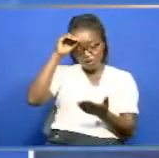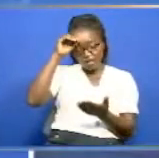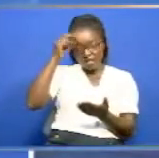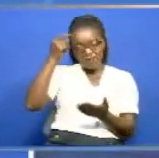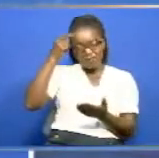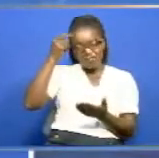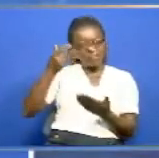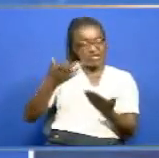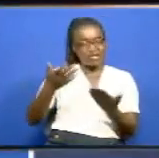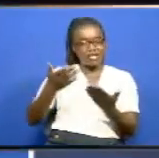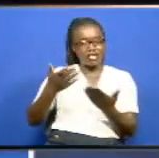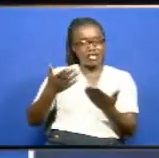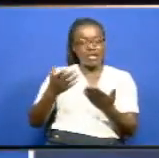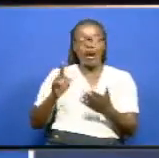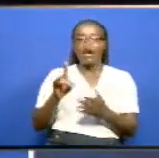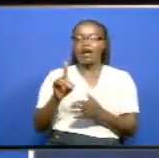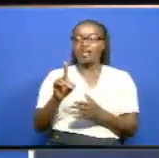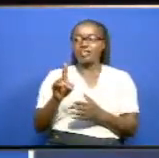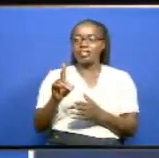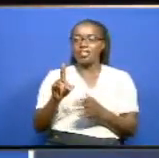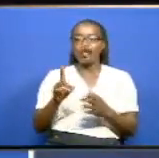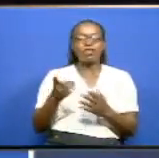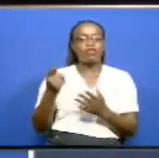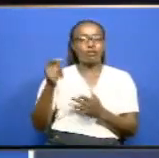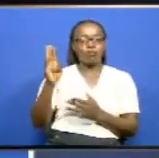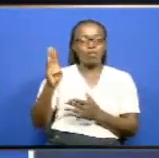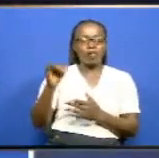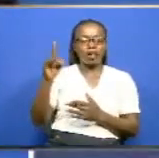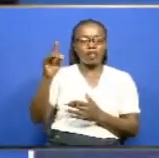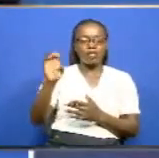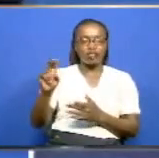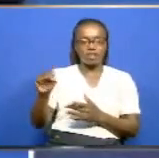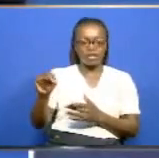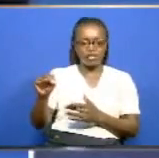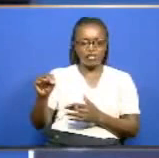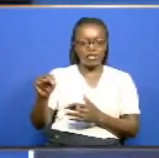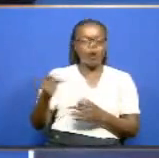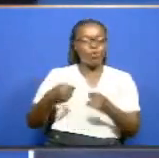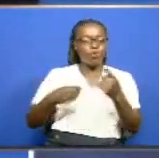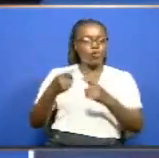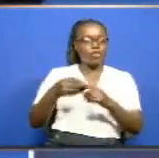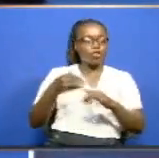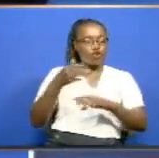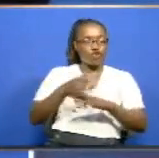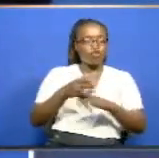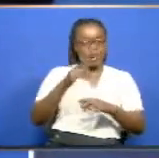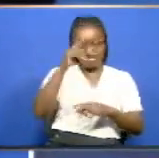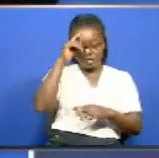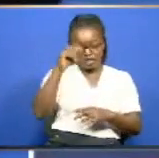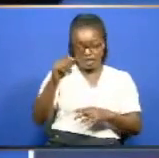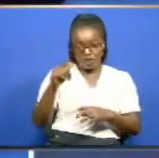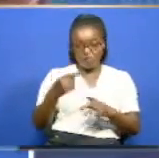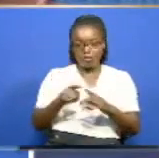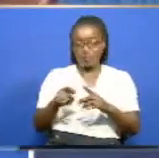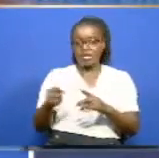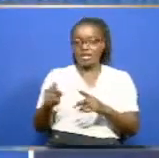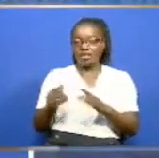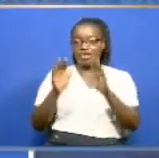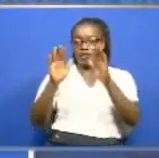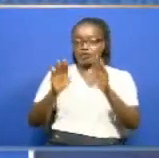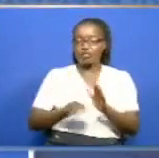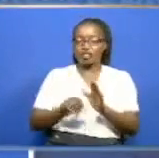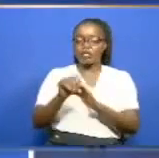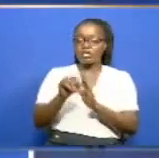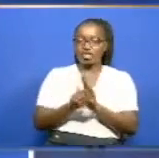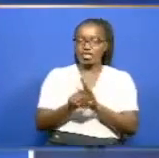steady single-digit lead over Trump. But with 35 days until Election Day, surveys from several important states shows